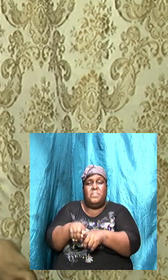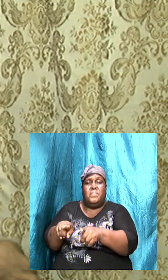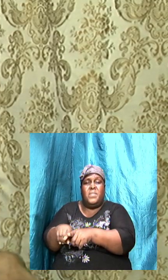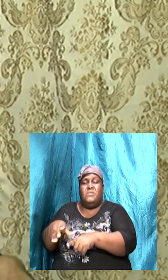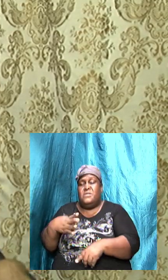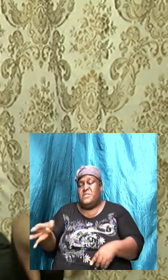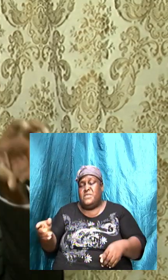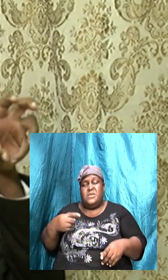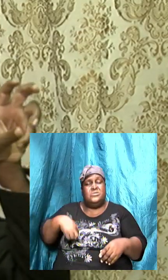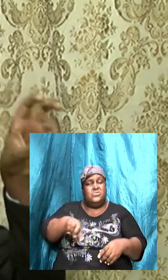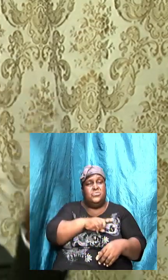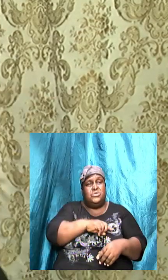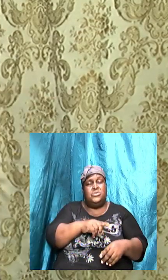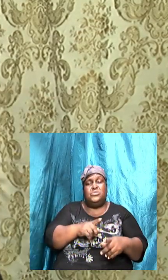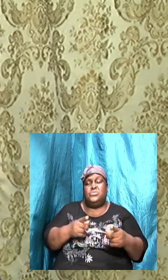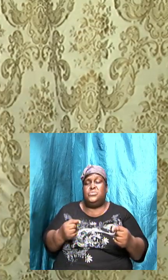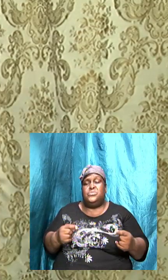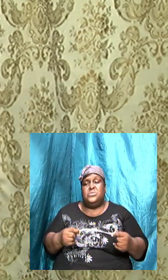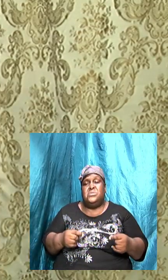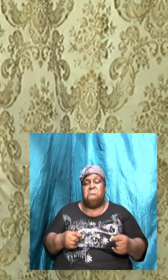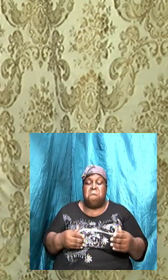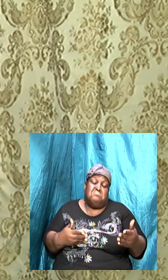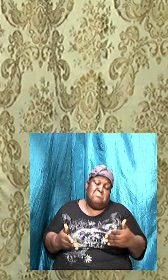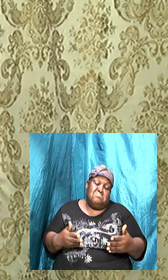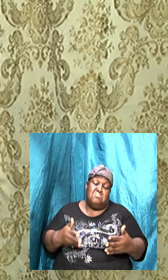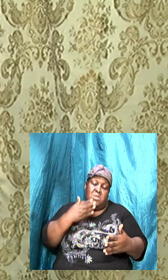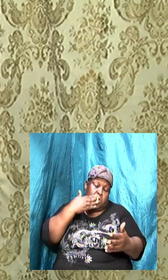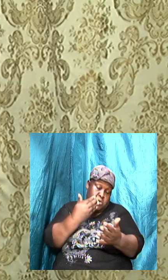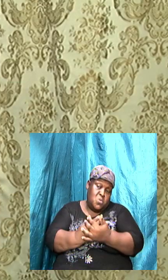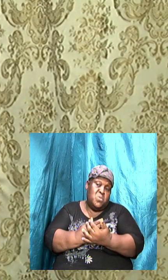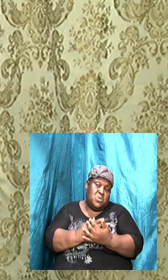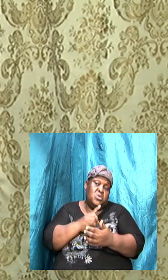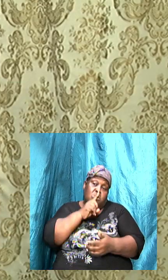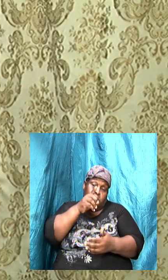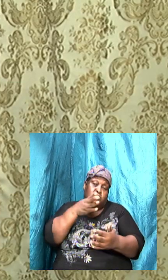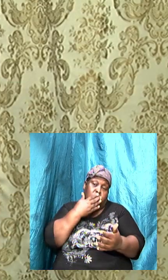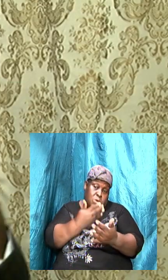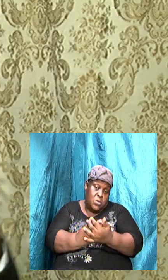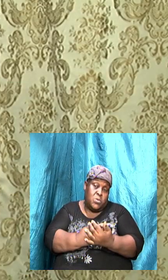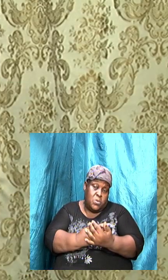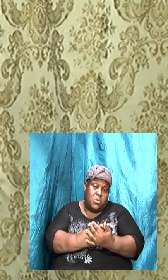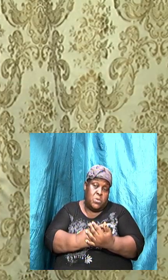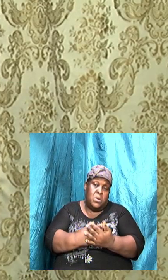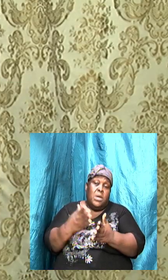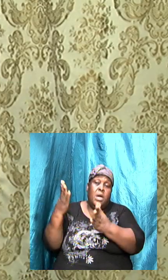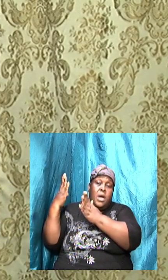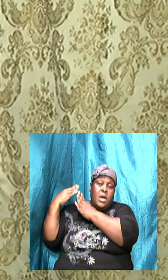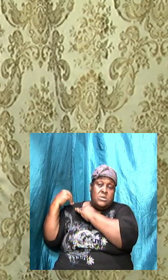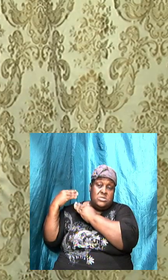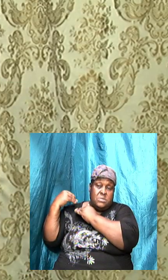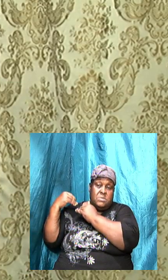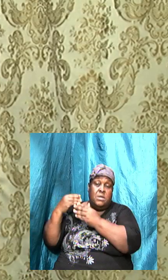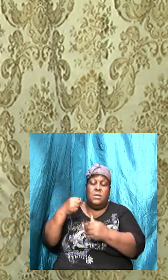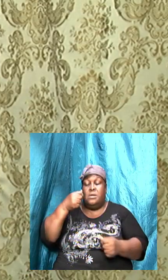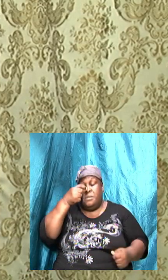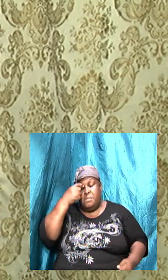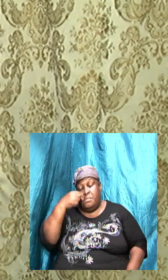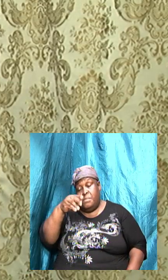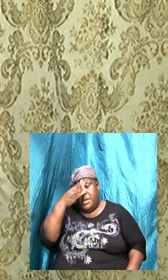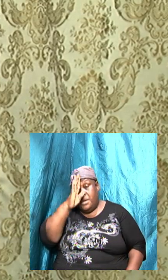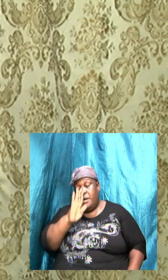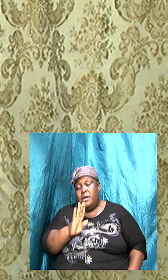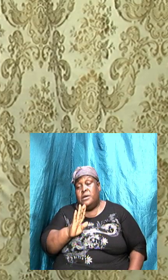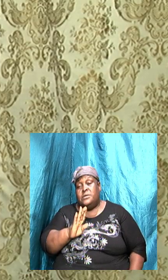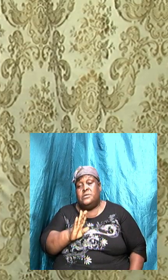that we are doing. And they might be good, genuinely good, even accepted by the Lord.